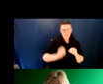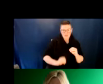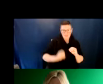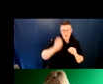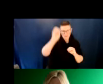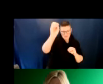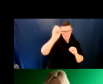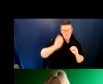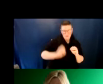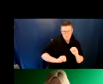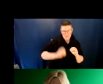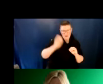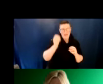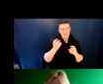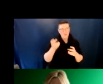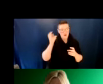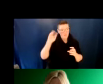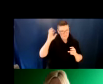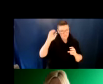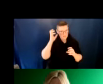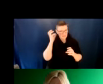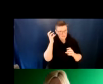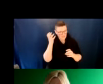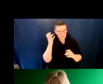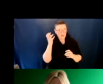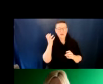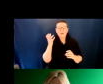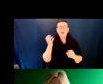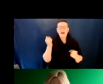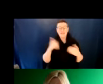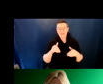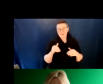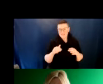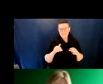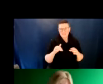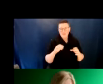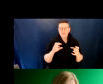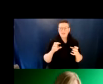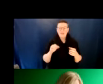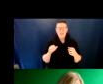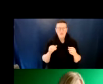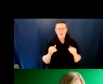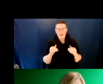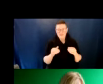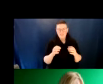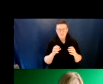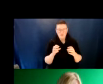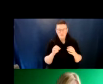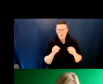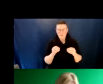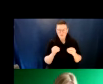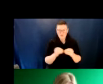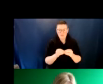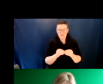movement and embodiment of up and down and the way our brains process information. And then in the second experiment, they were asked